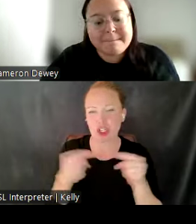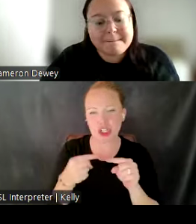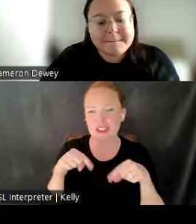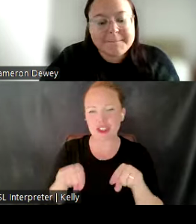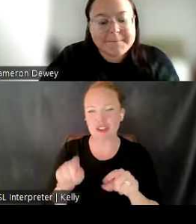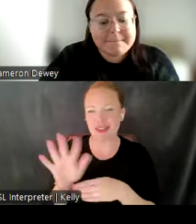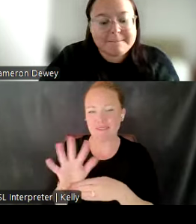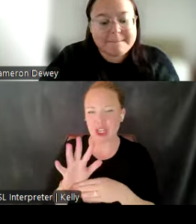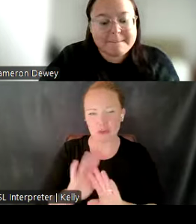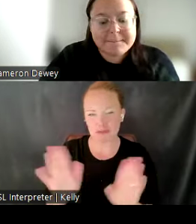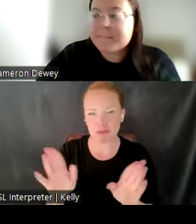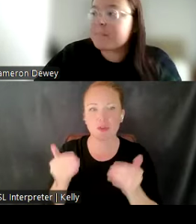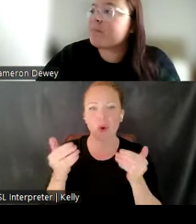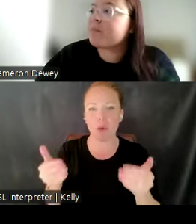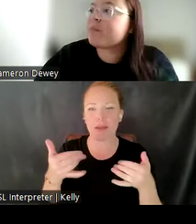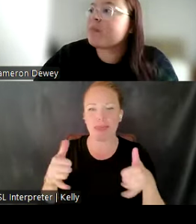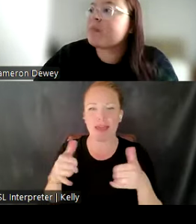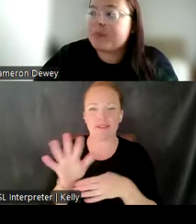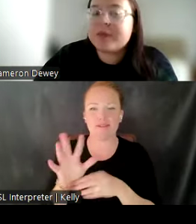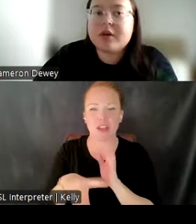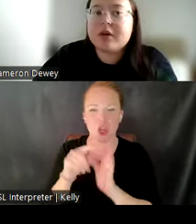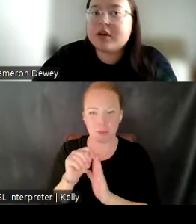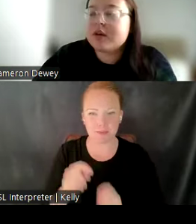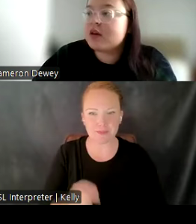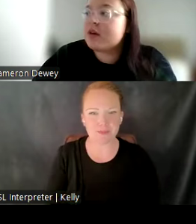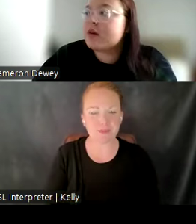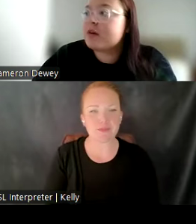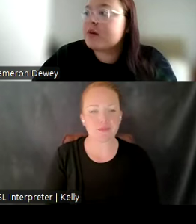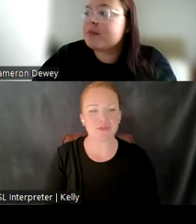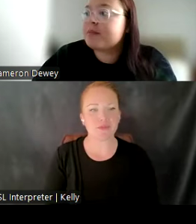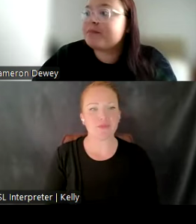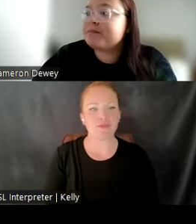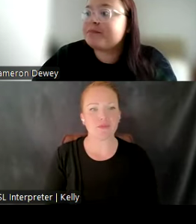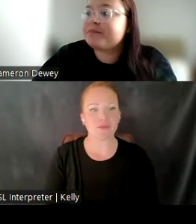video. So Cameron, if you want to play it, and then we'll reconvene.